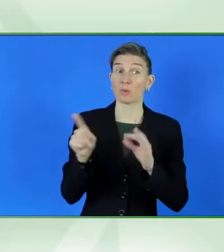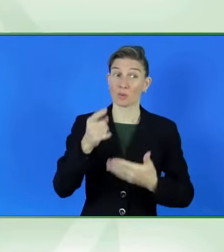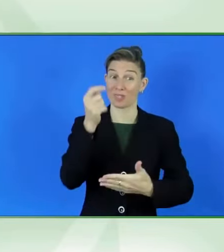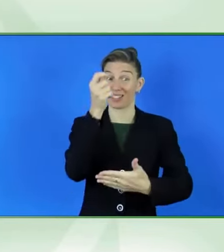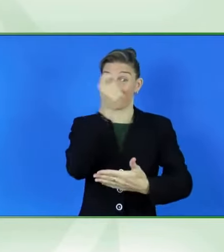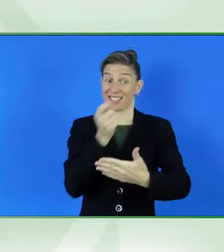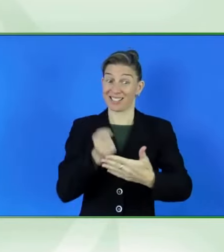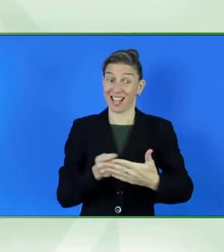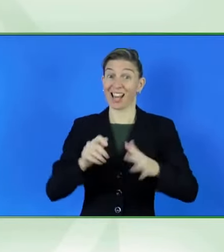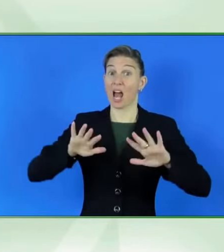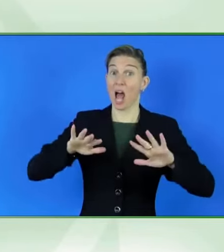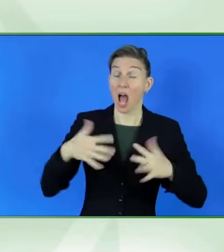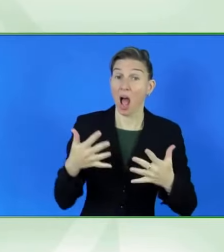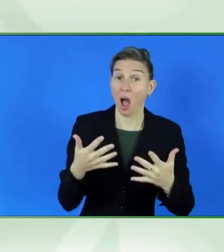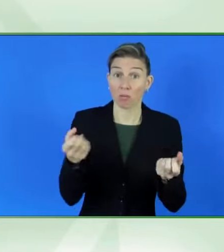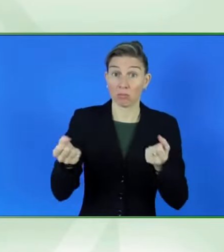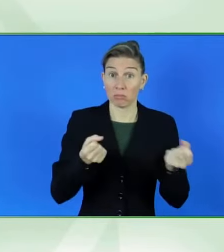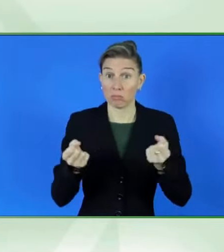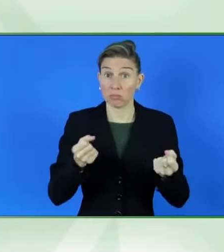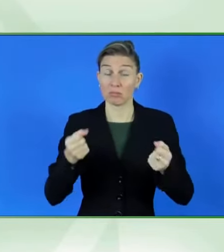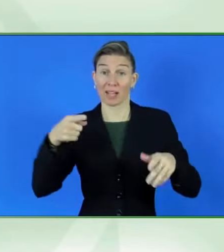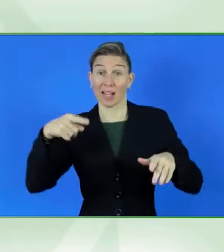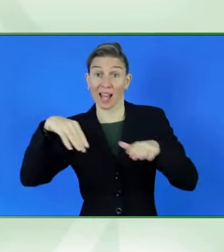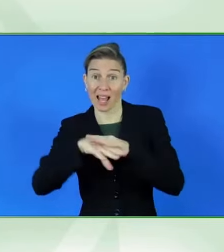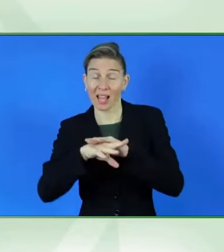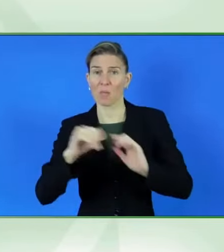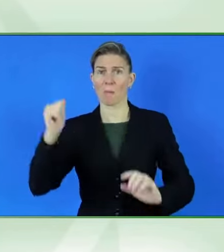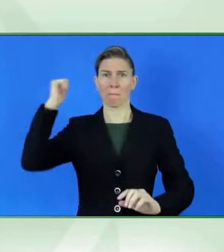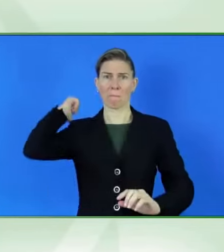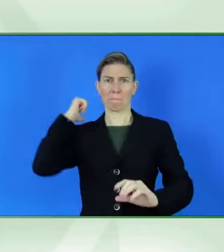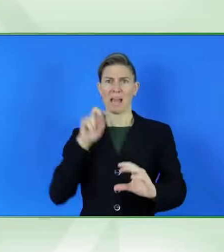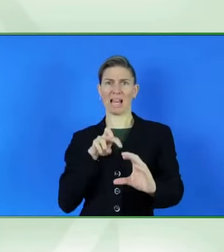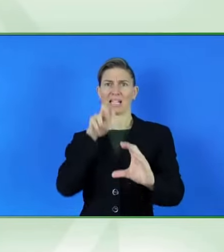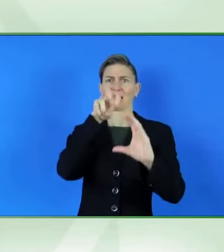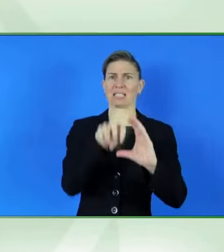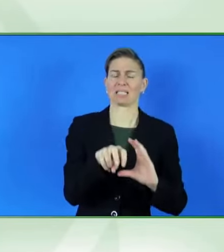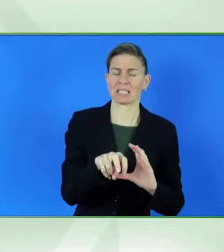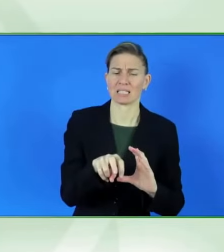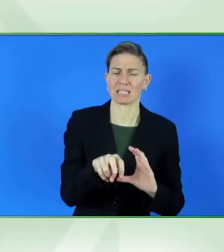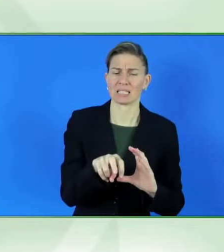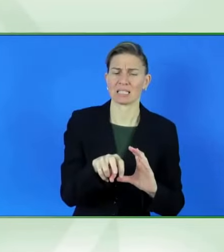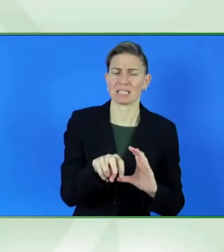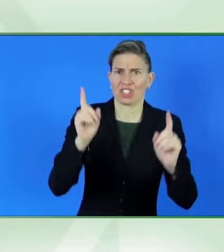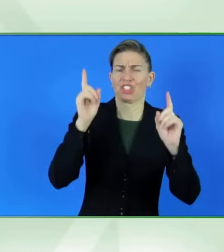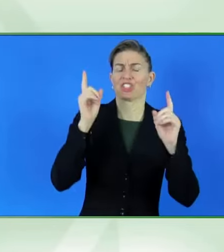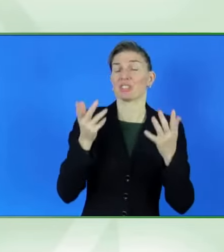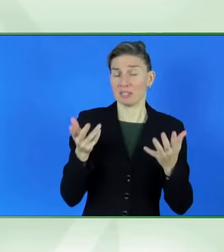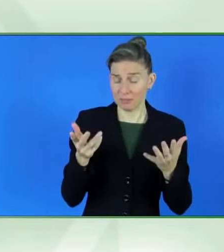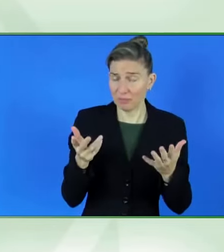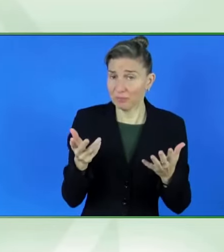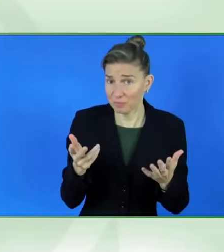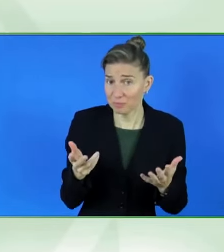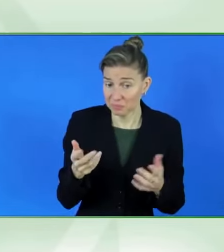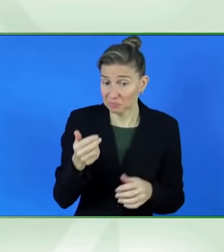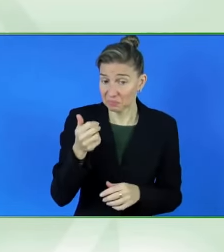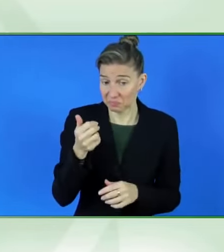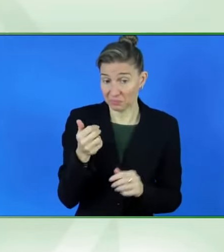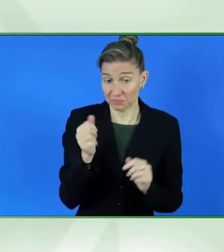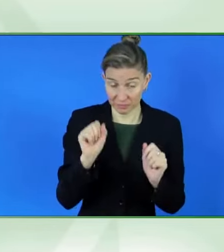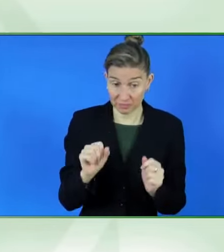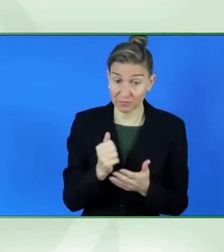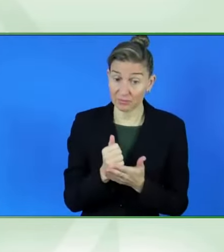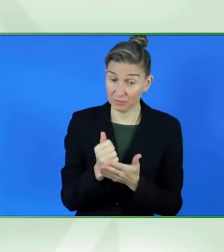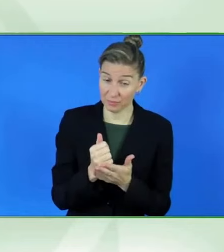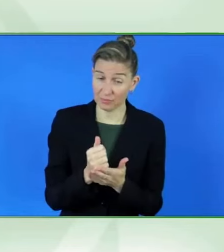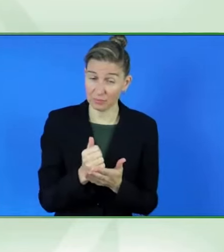design of access to vehicles is a key part of how we look at making an inclusive infrastructure in the future.